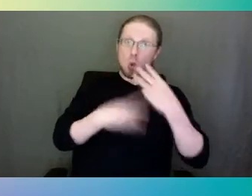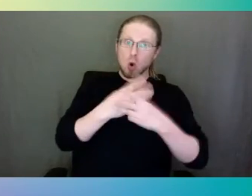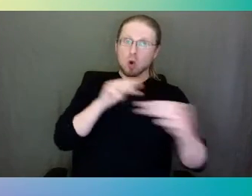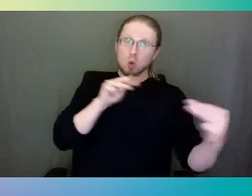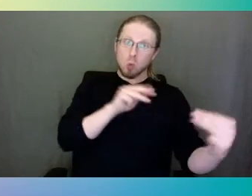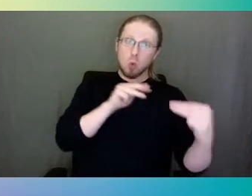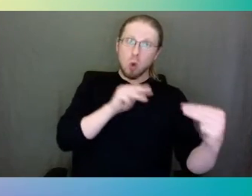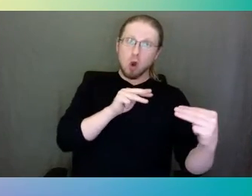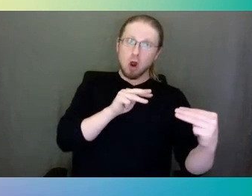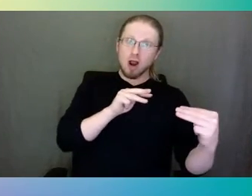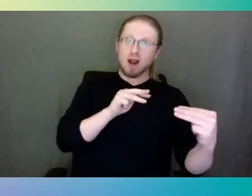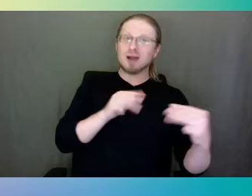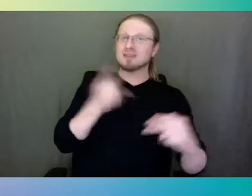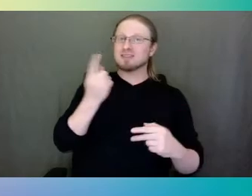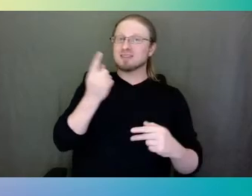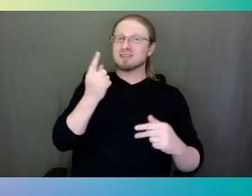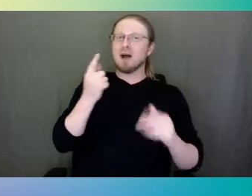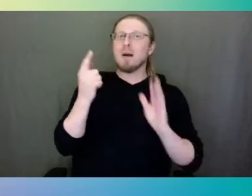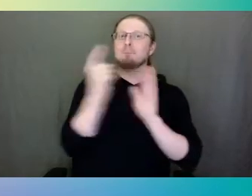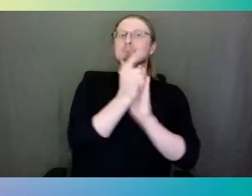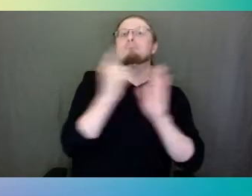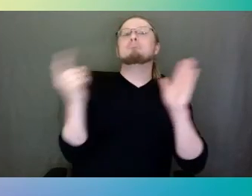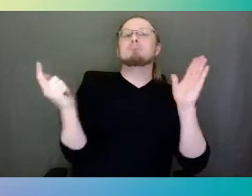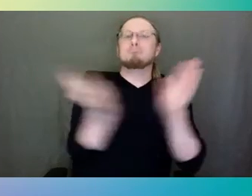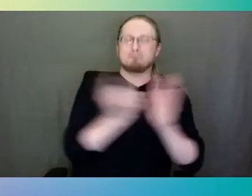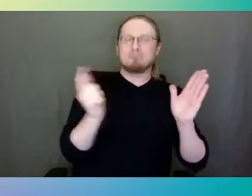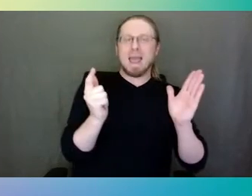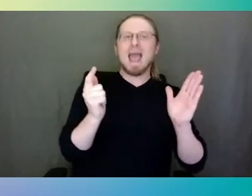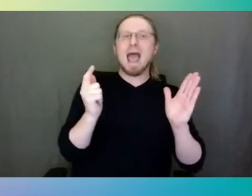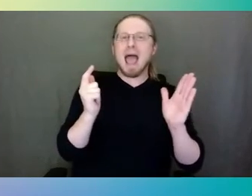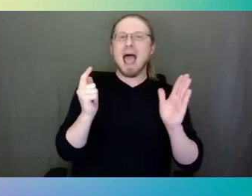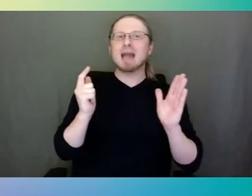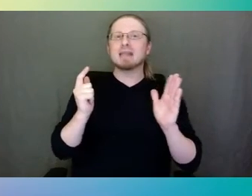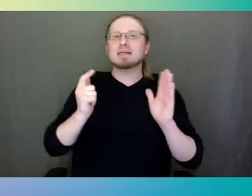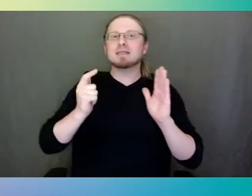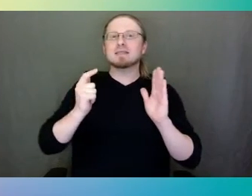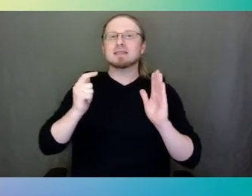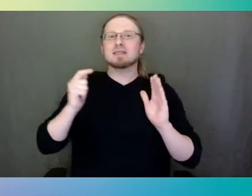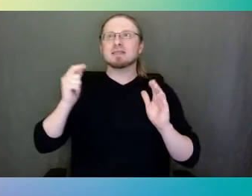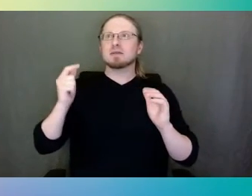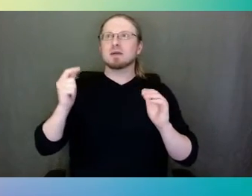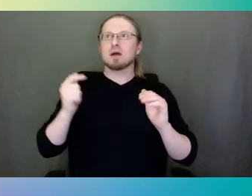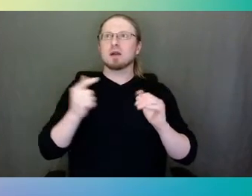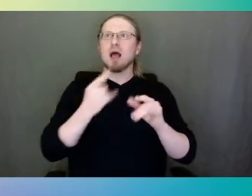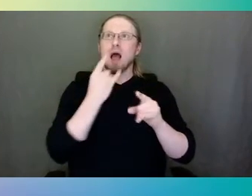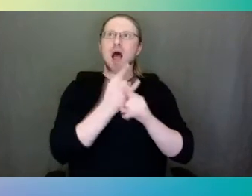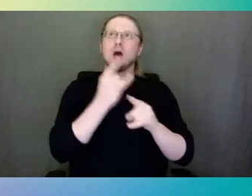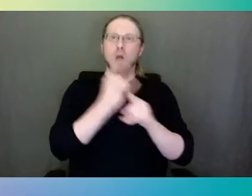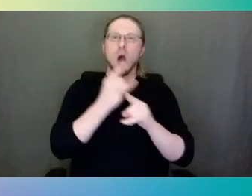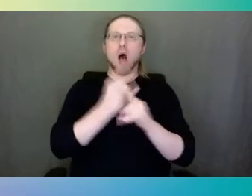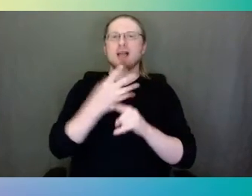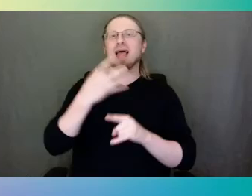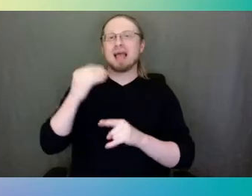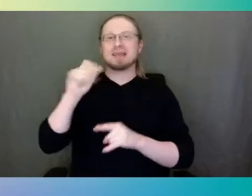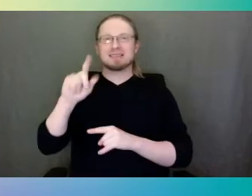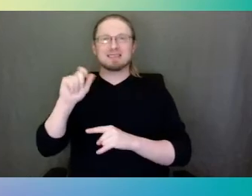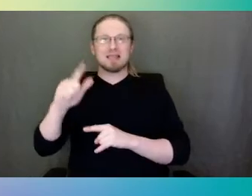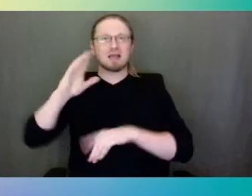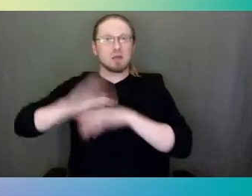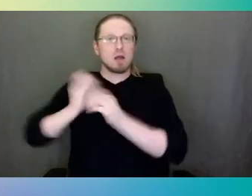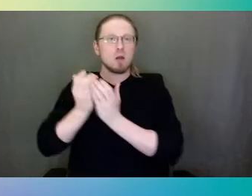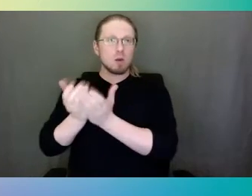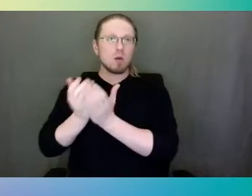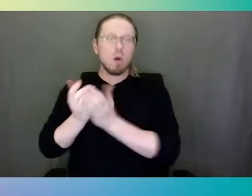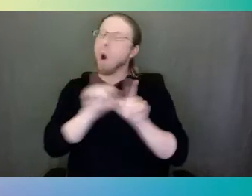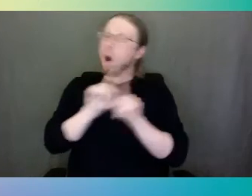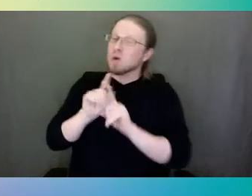Navy shipyards, can you imagine? He also banned any woman that was even thought to be a prostitute within